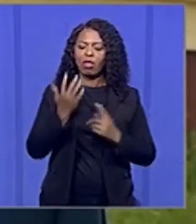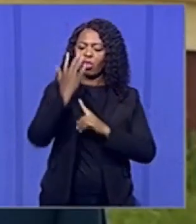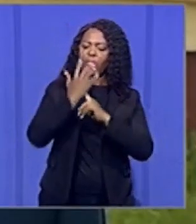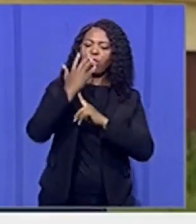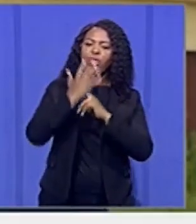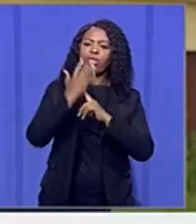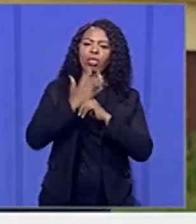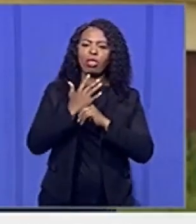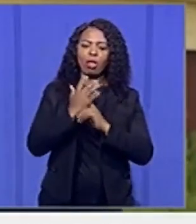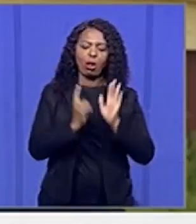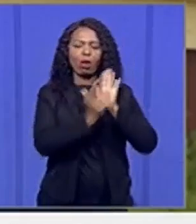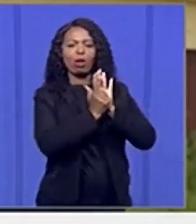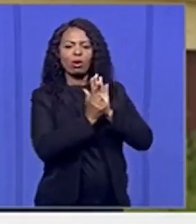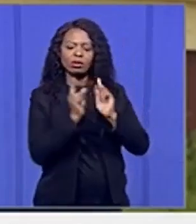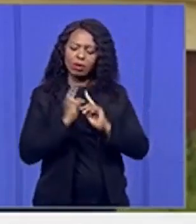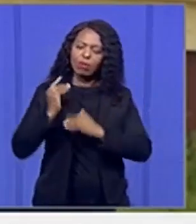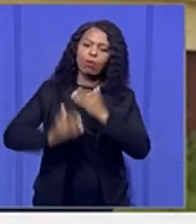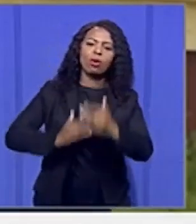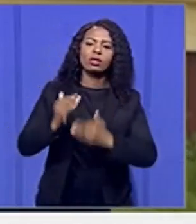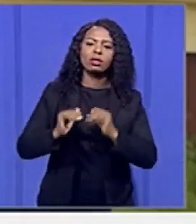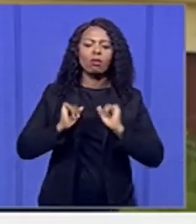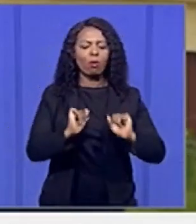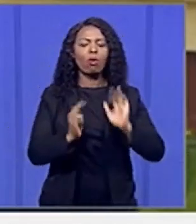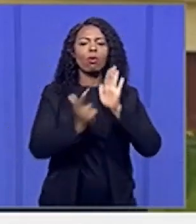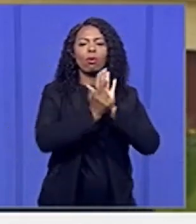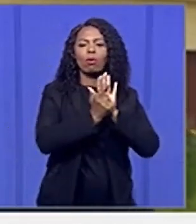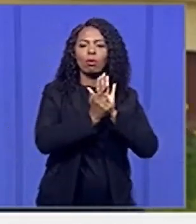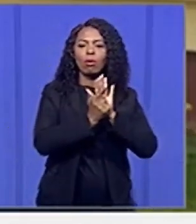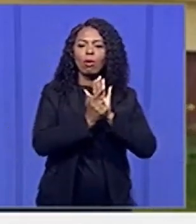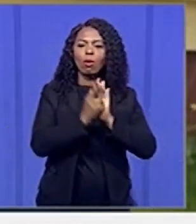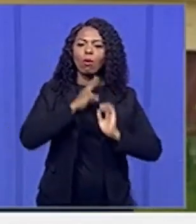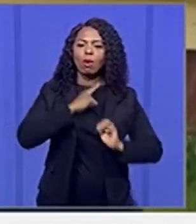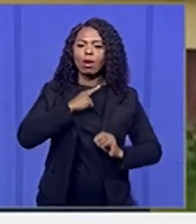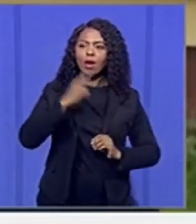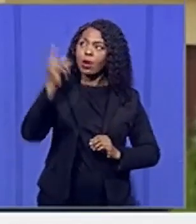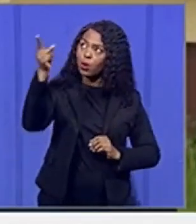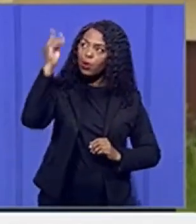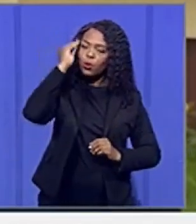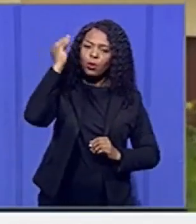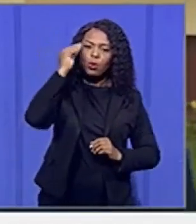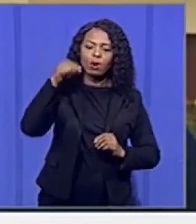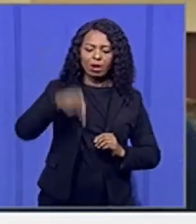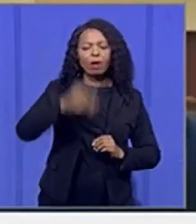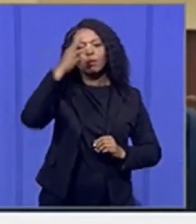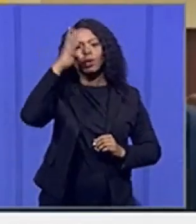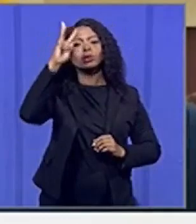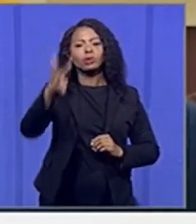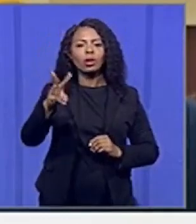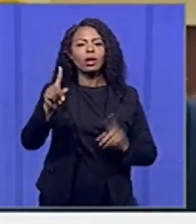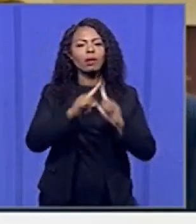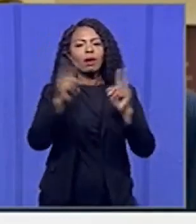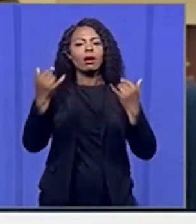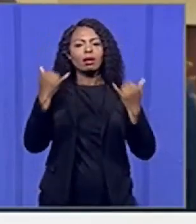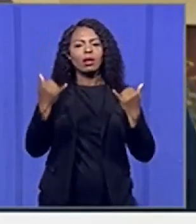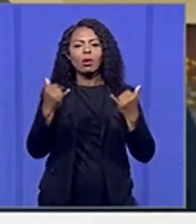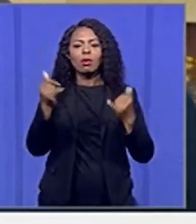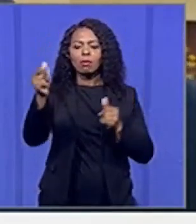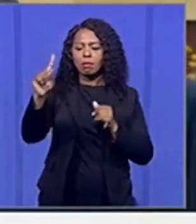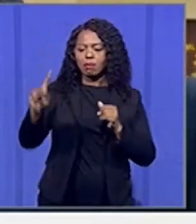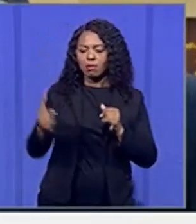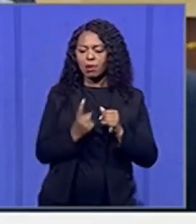and manipulate processes of the law because they know that we are in Pretoria, but they served a junior person